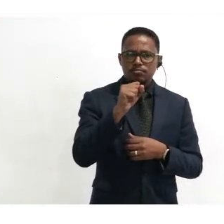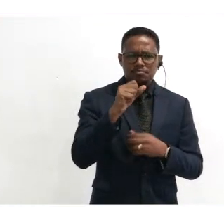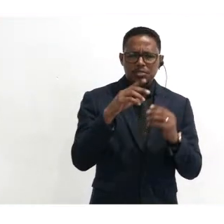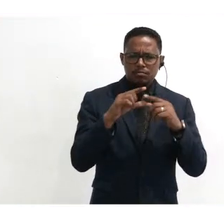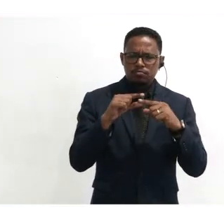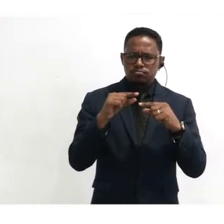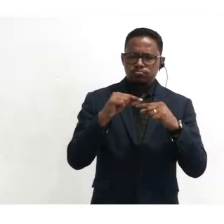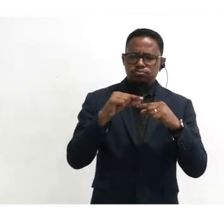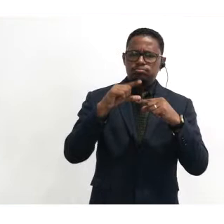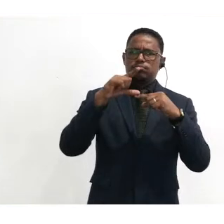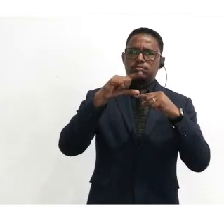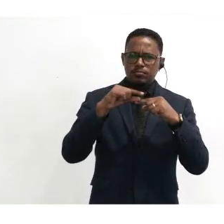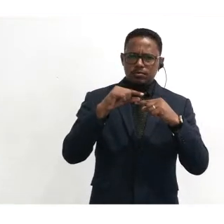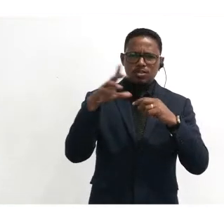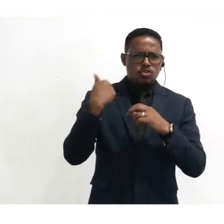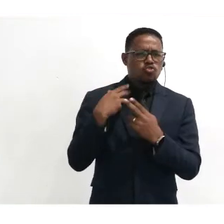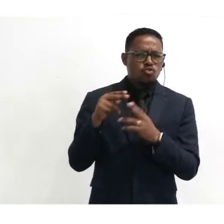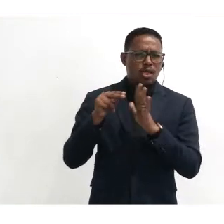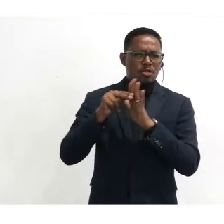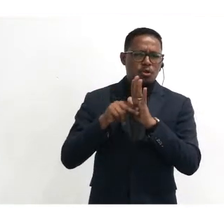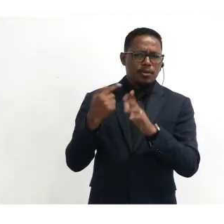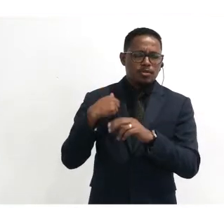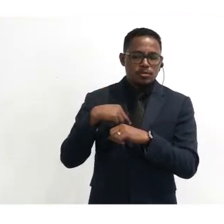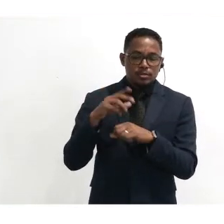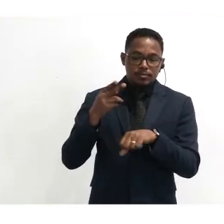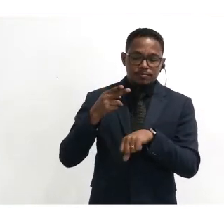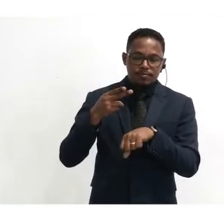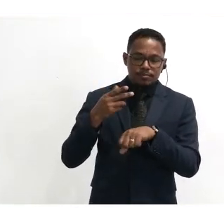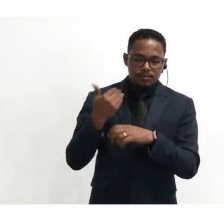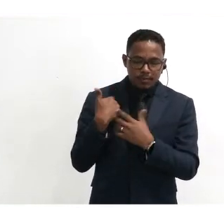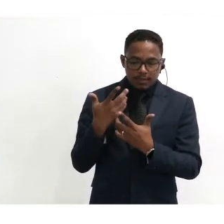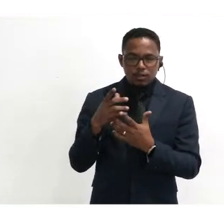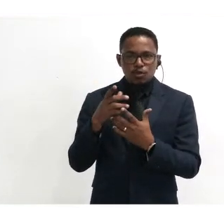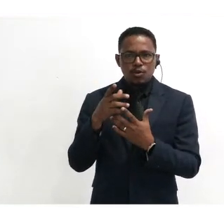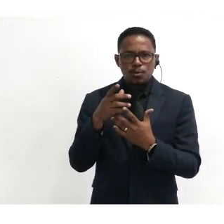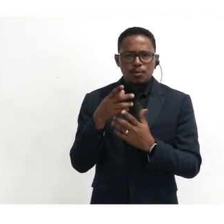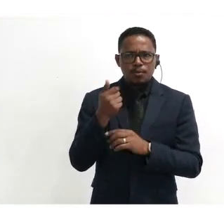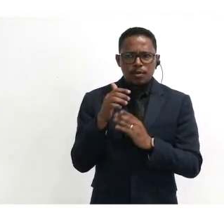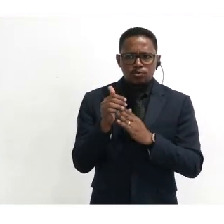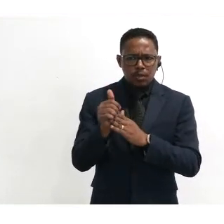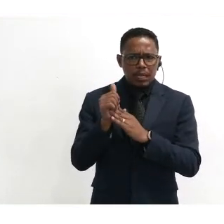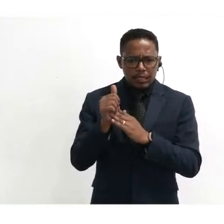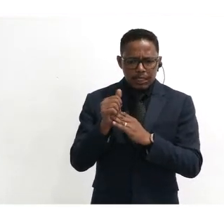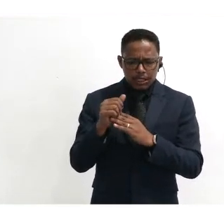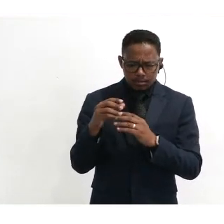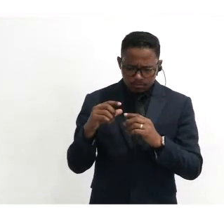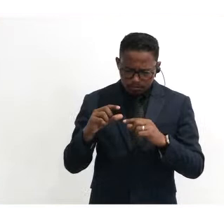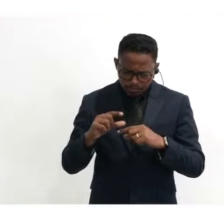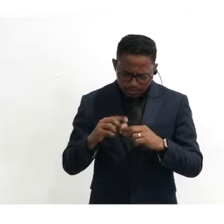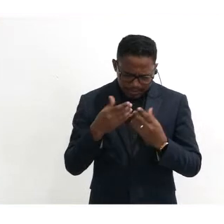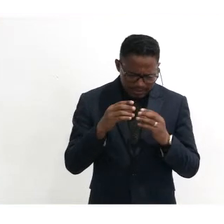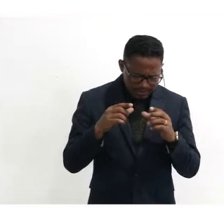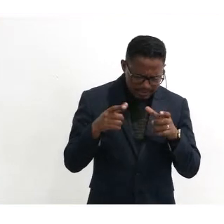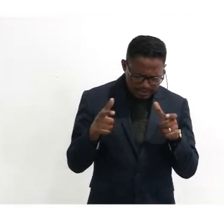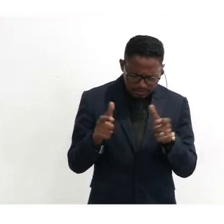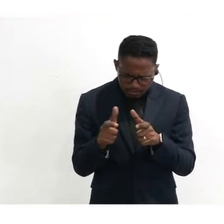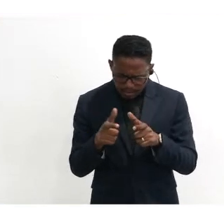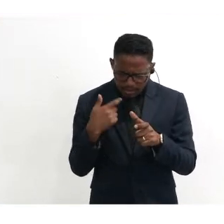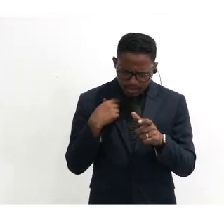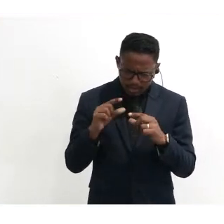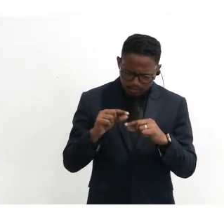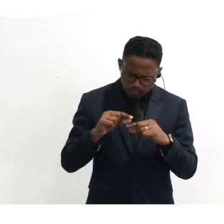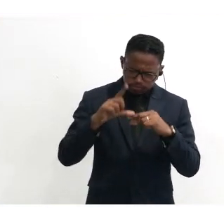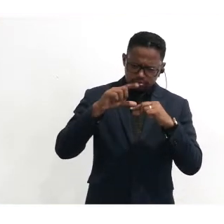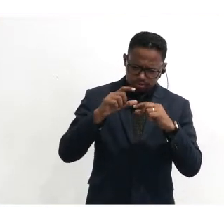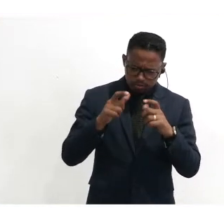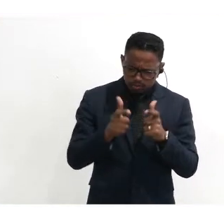call it package outline, and it will tell everything about that package, its thickness, its size, where the bond pads are located, their